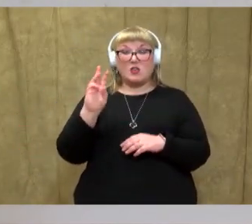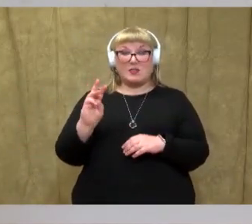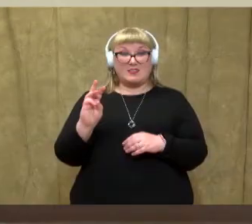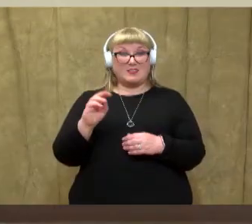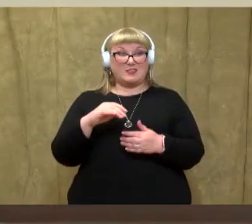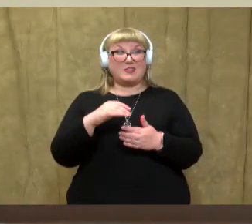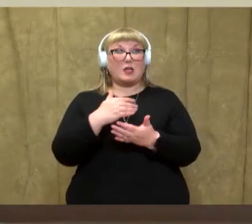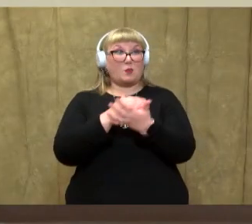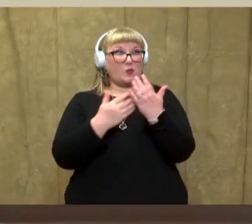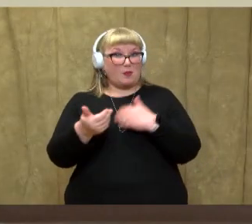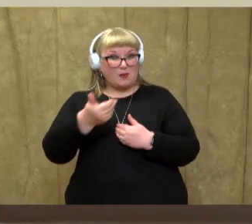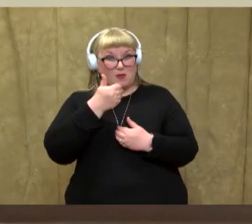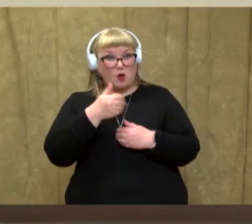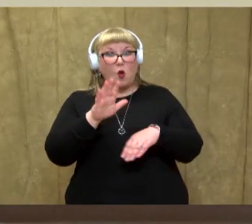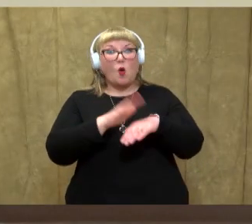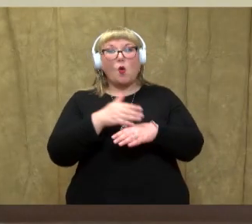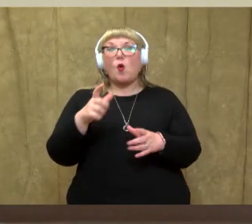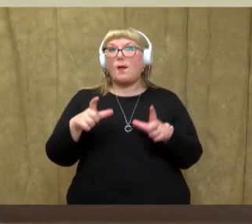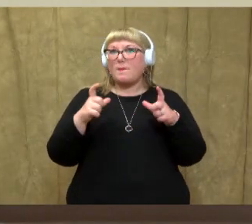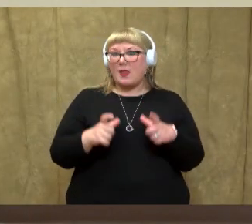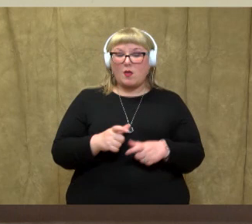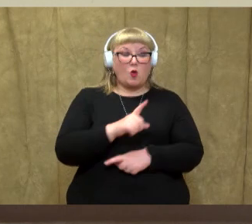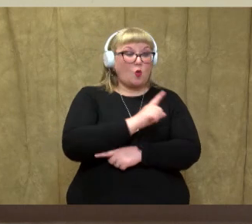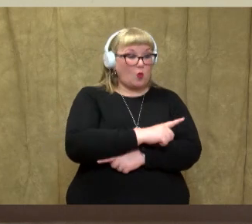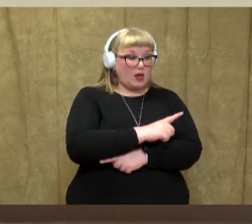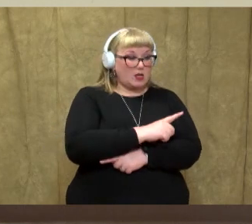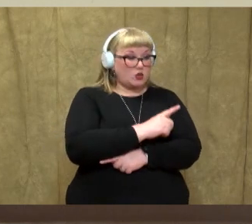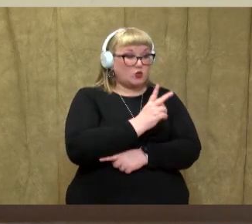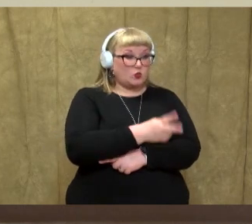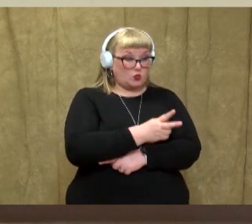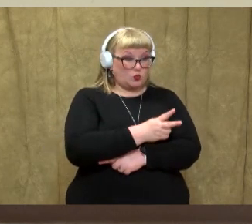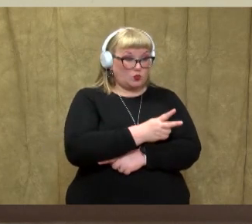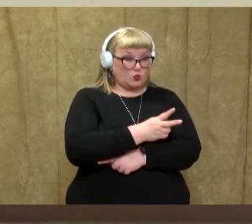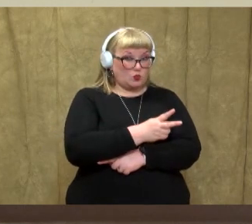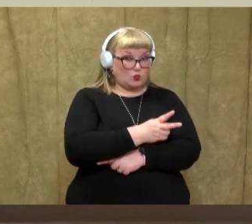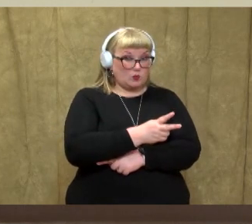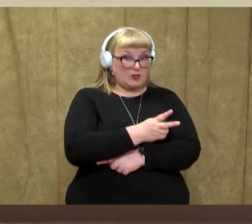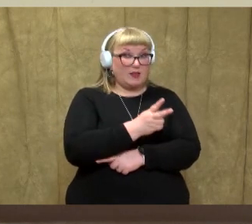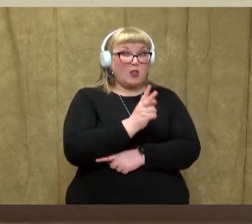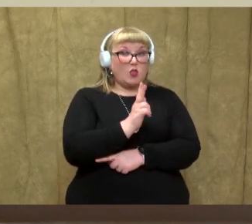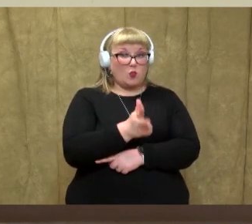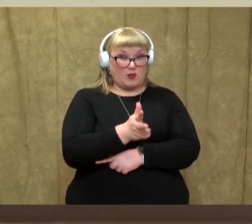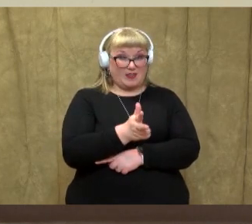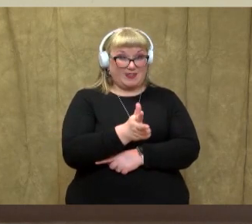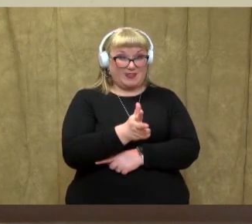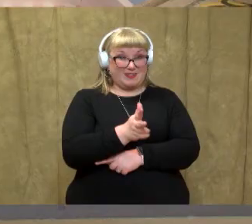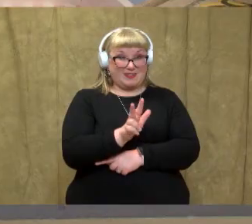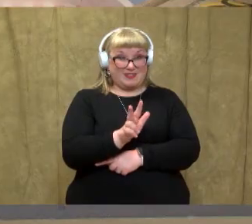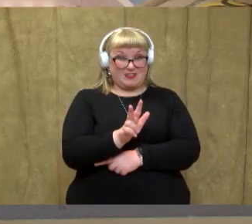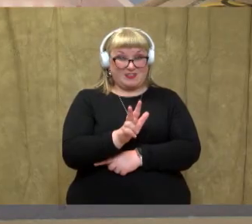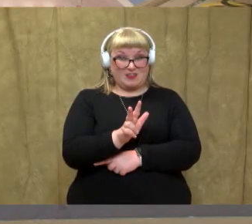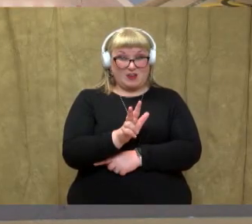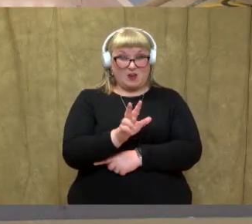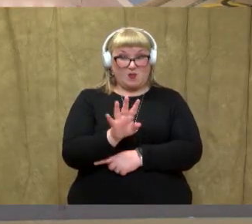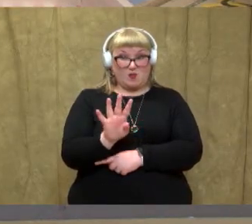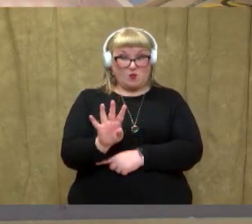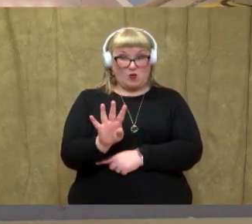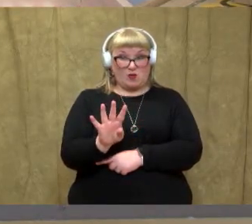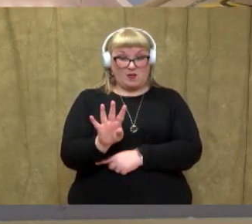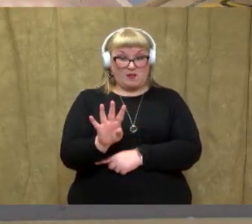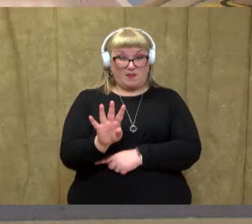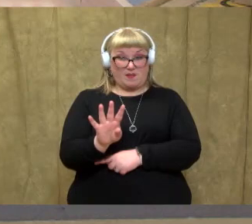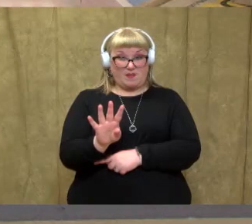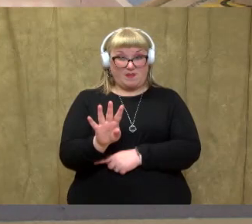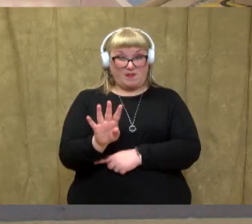pizza on our plate. 1, 2, 3,